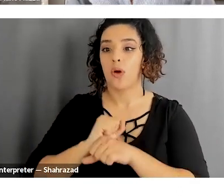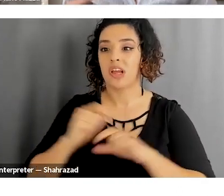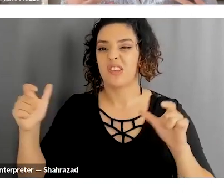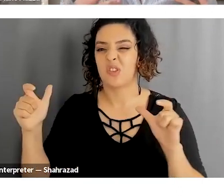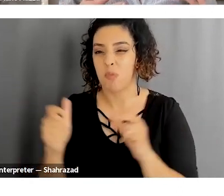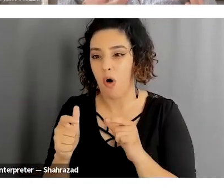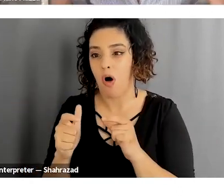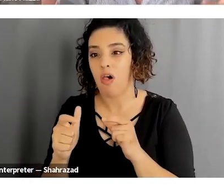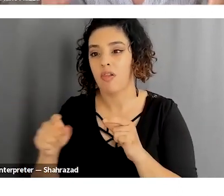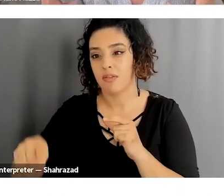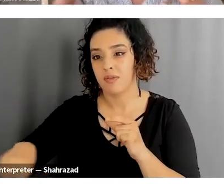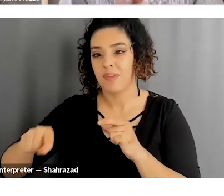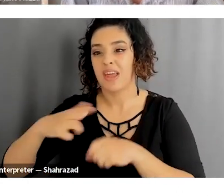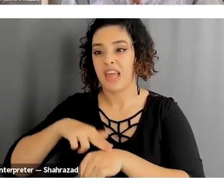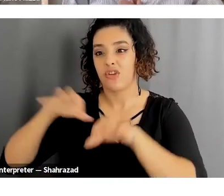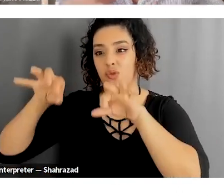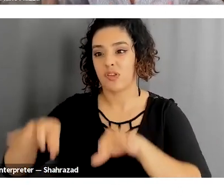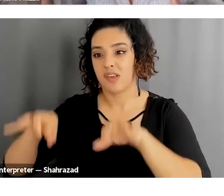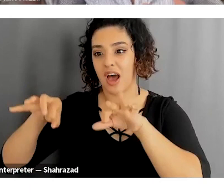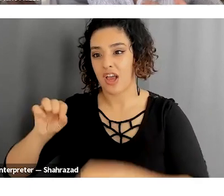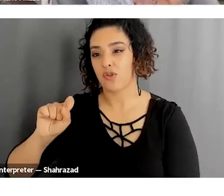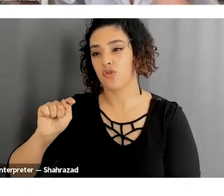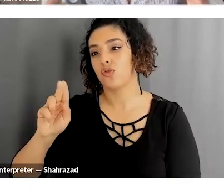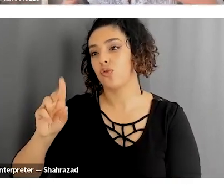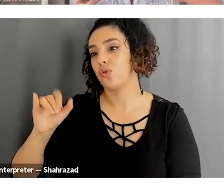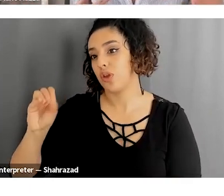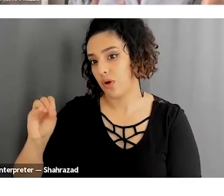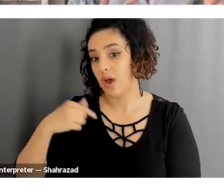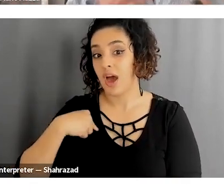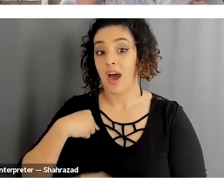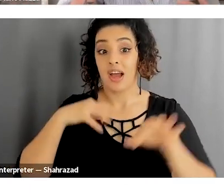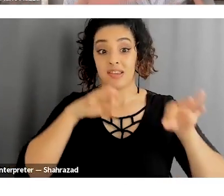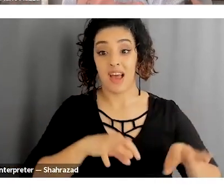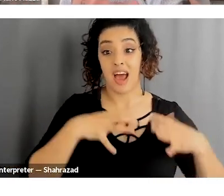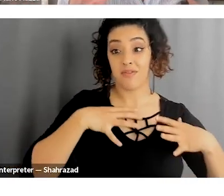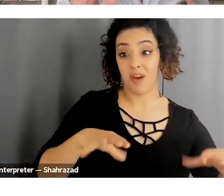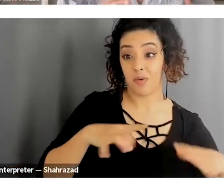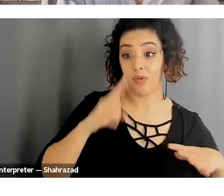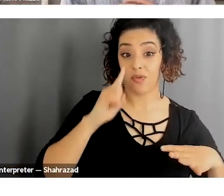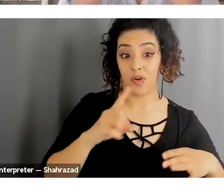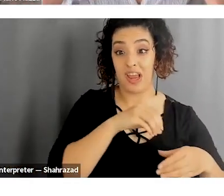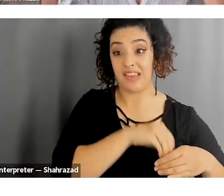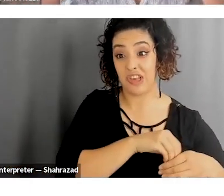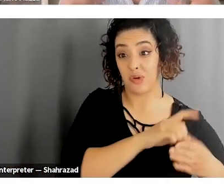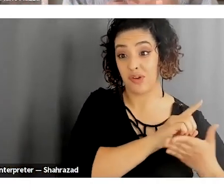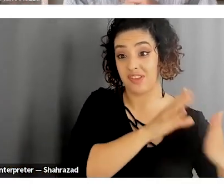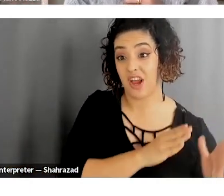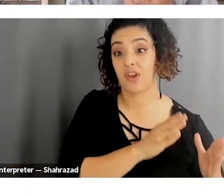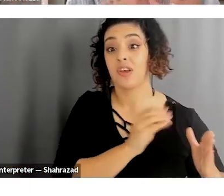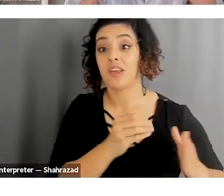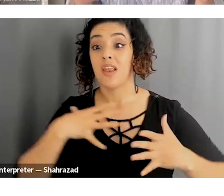that means is I do everything from dyeing fabric for interior designers to fashion designers to